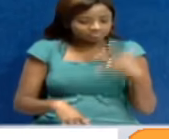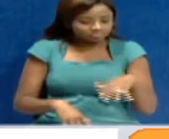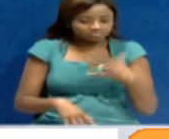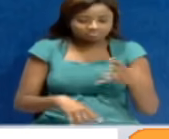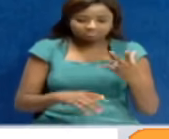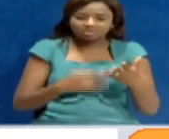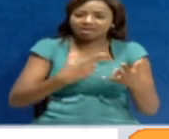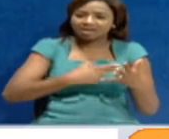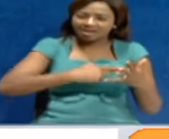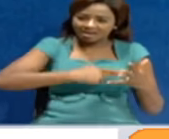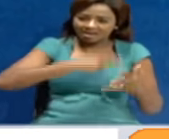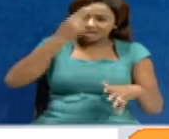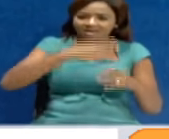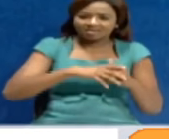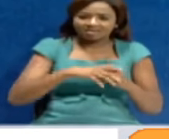US Constitution.